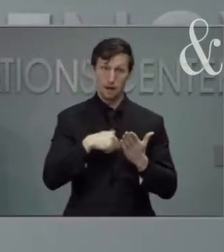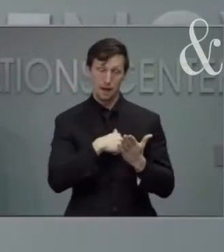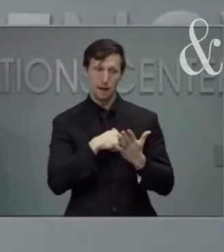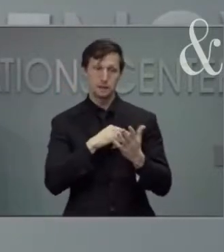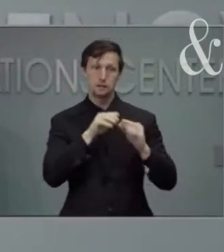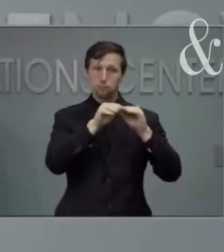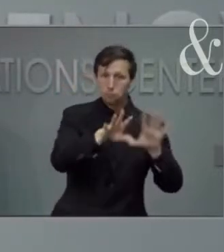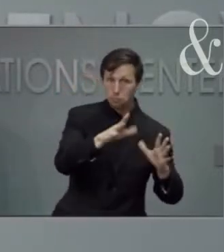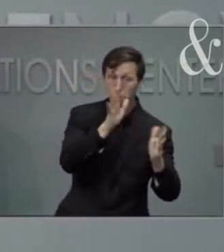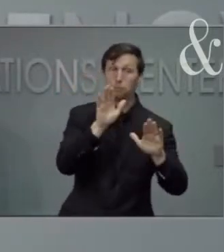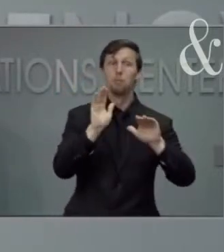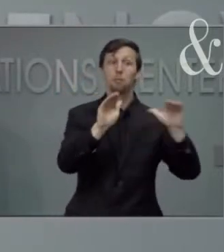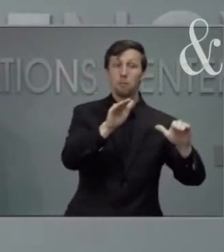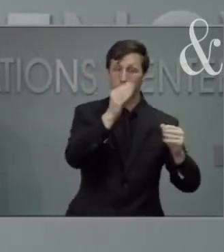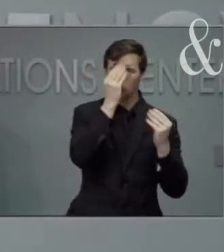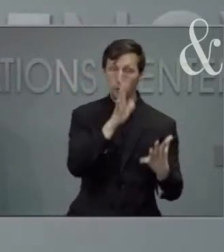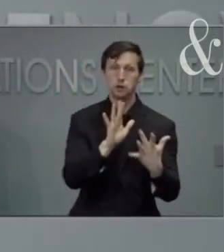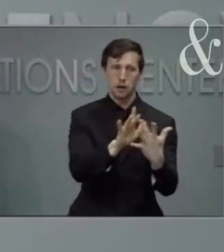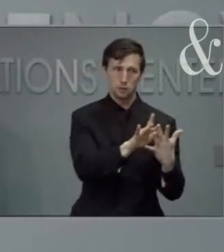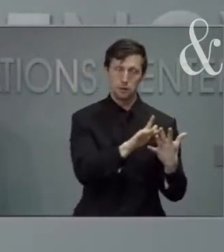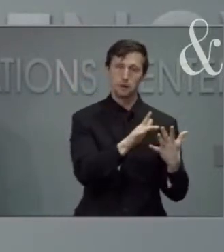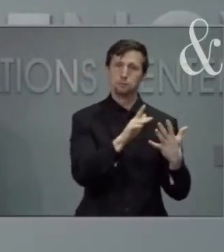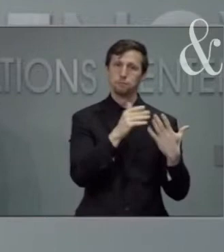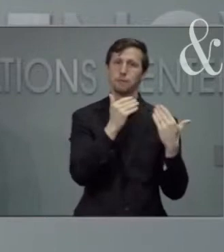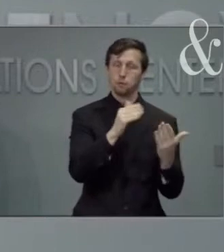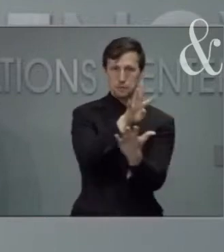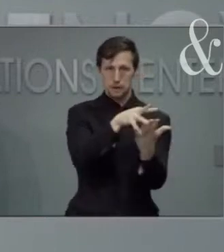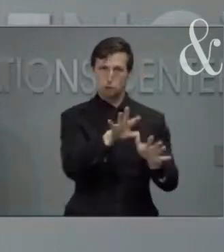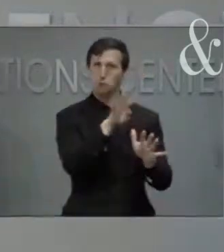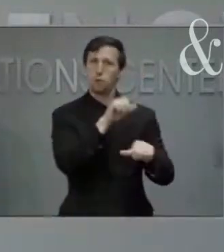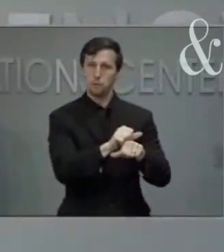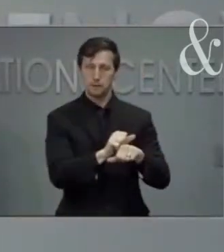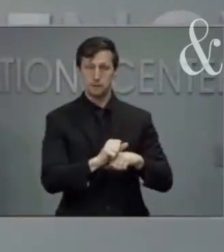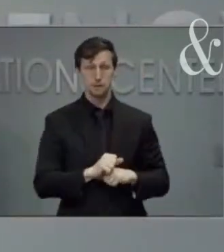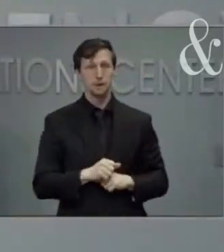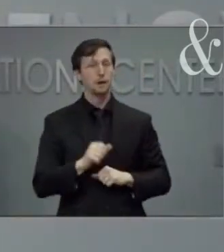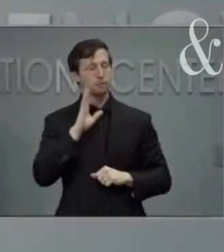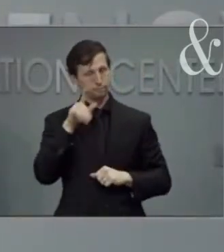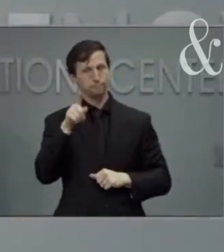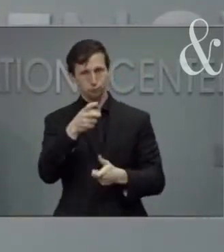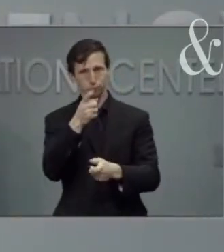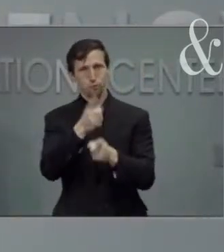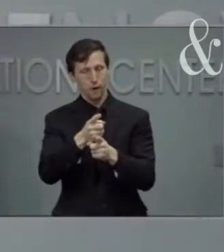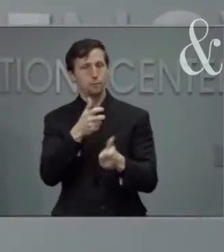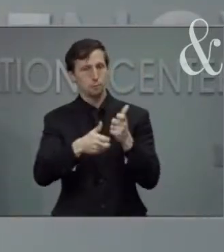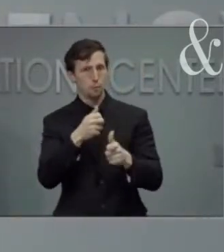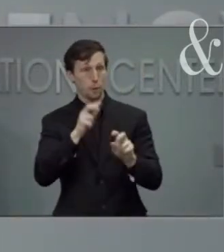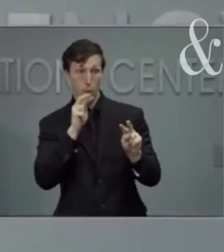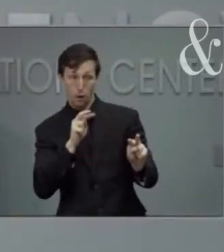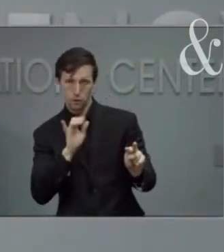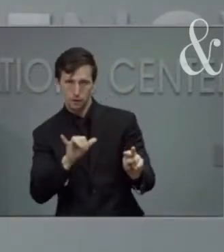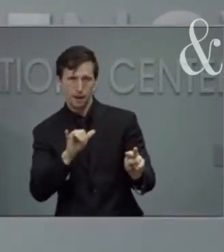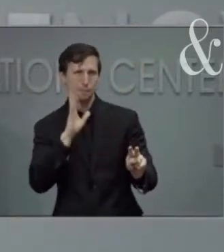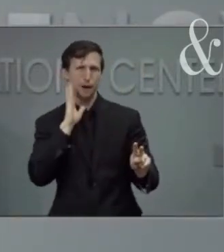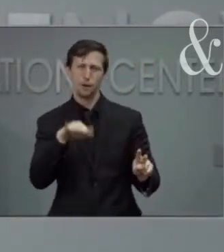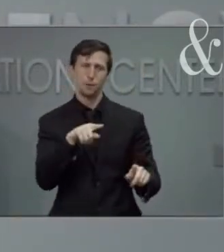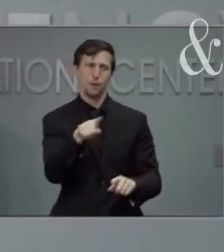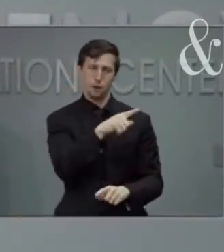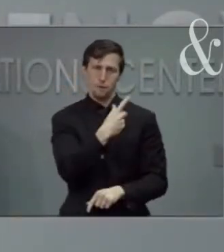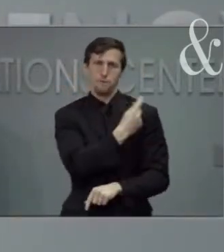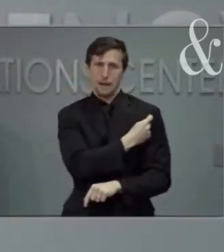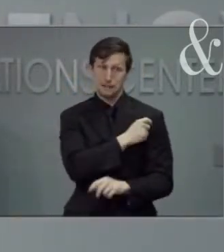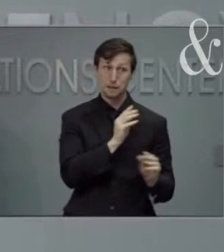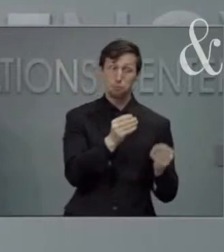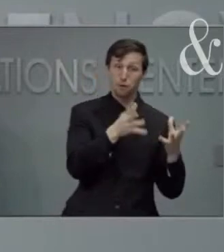folks in for appointments. So it's definitely something on our radar and one that we are watching very closely, but I know our vaccine providers are very sensitive